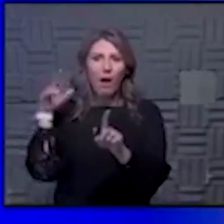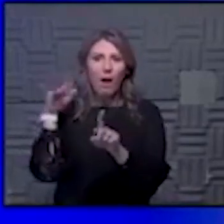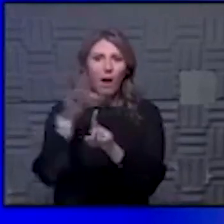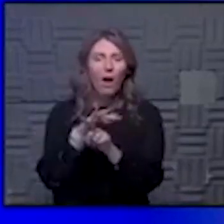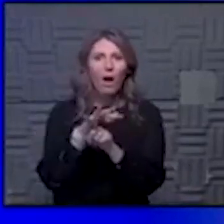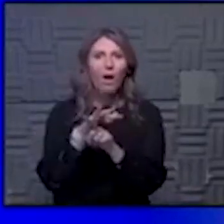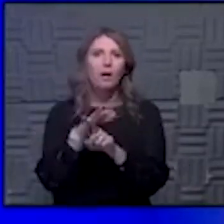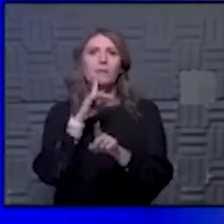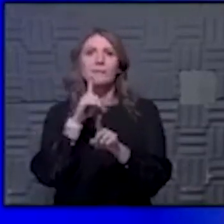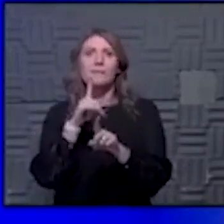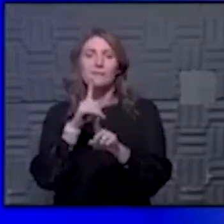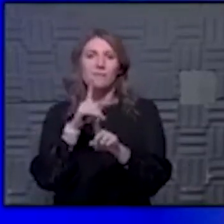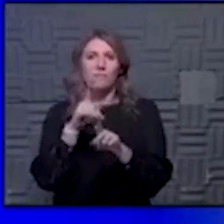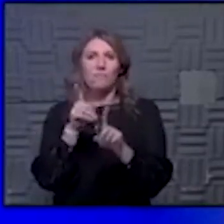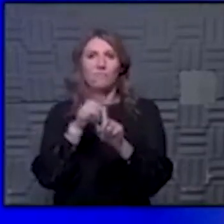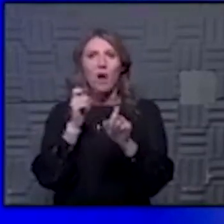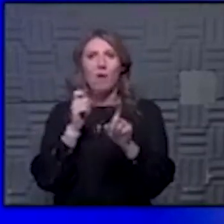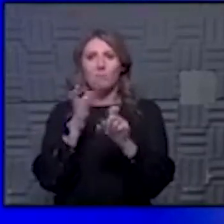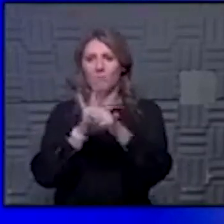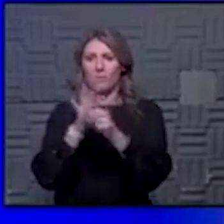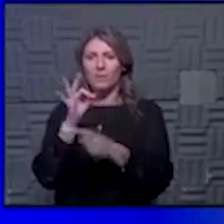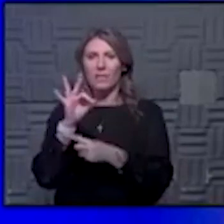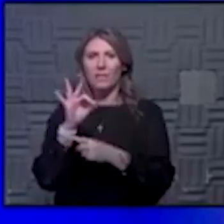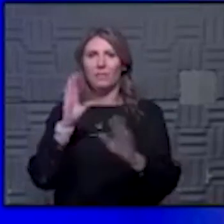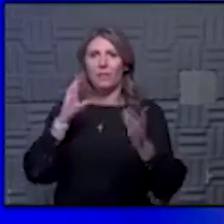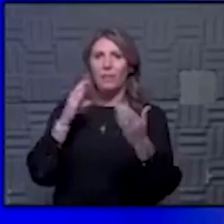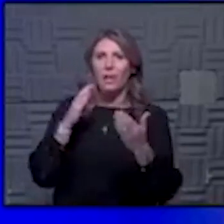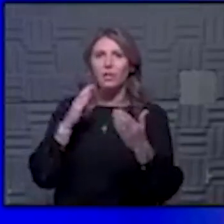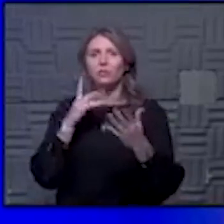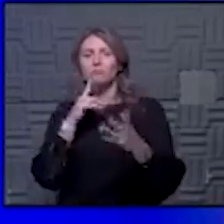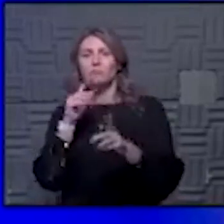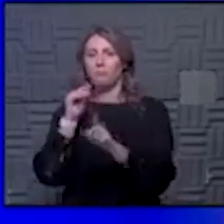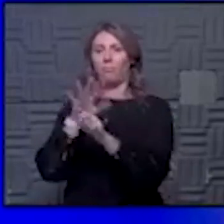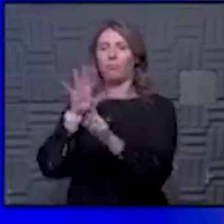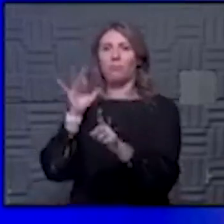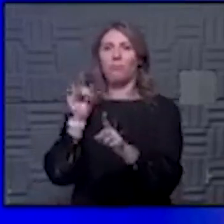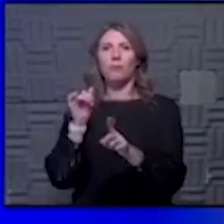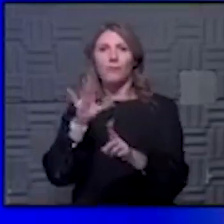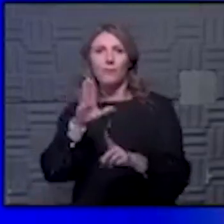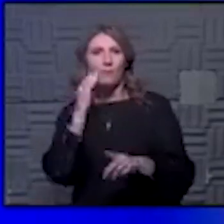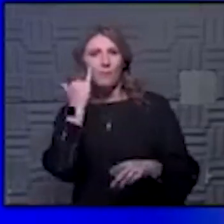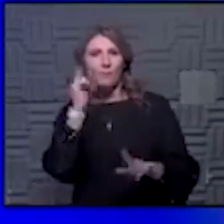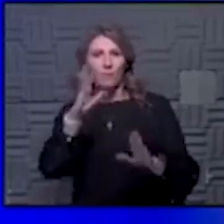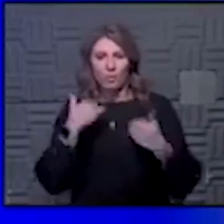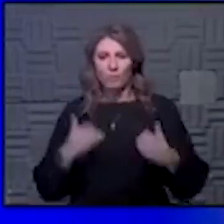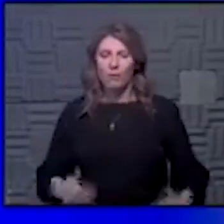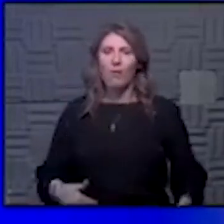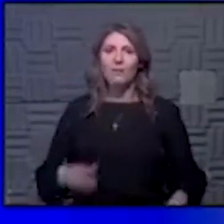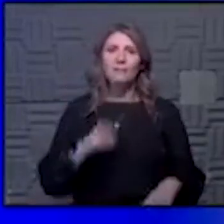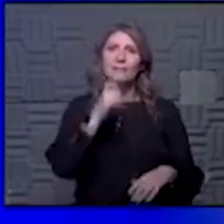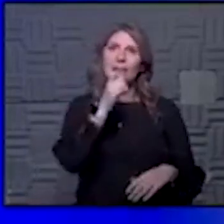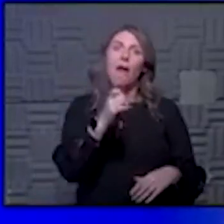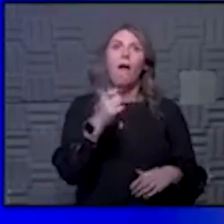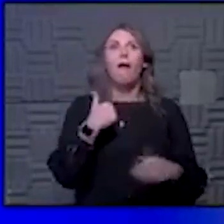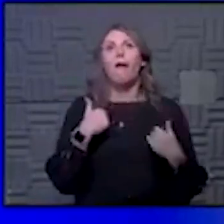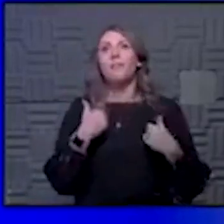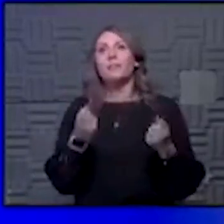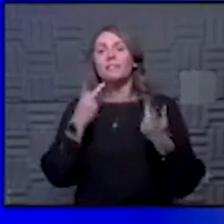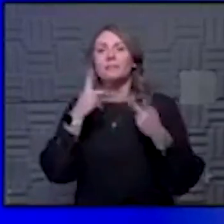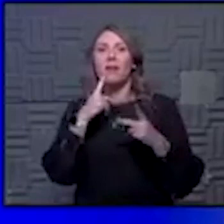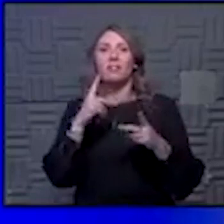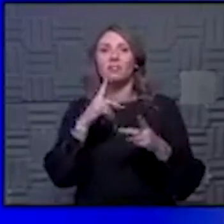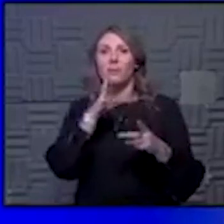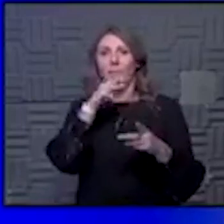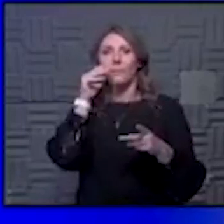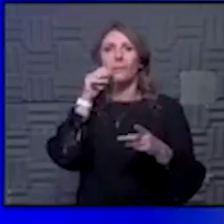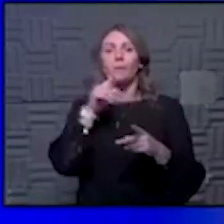logs different, compared to a smaller dose, if your body is not having as much viral